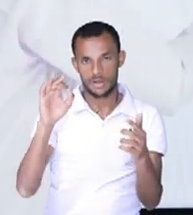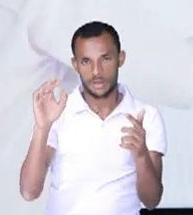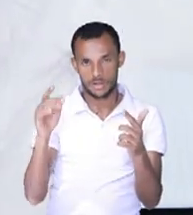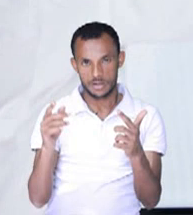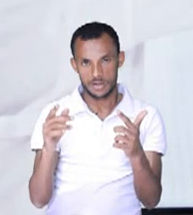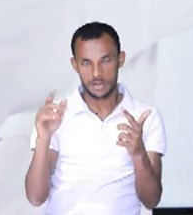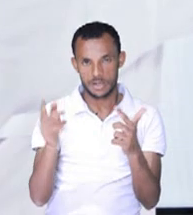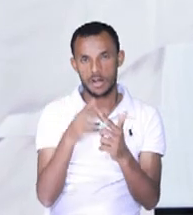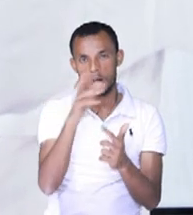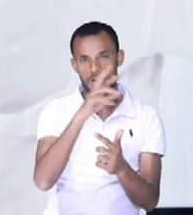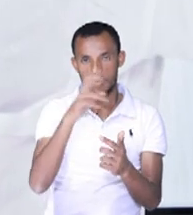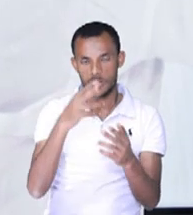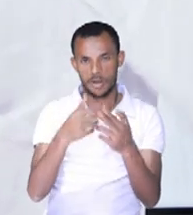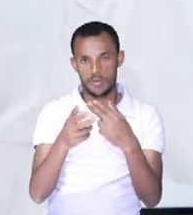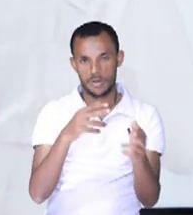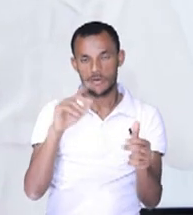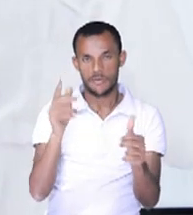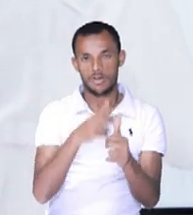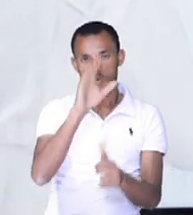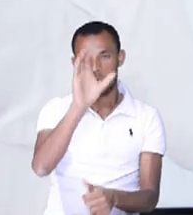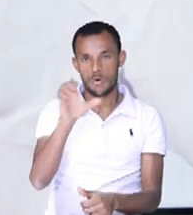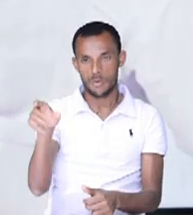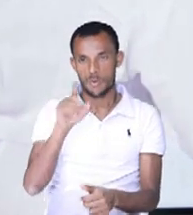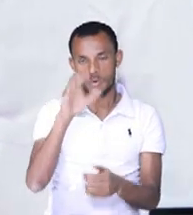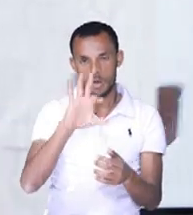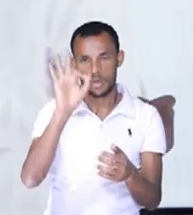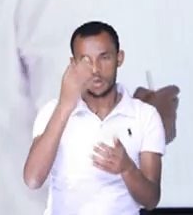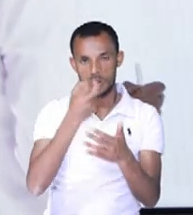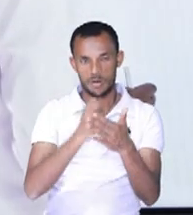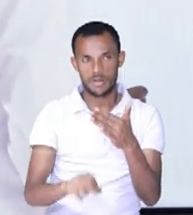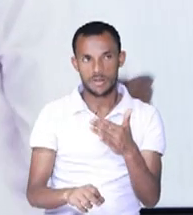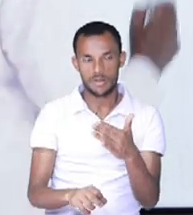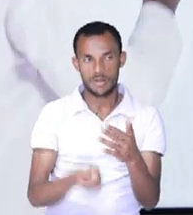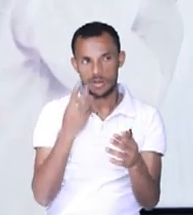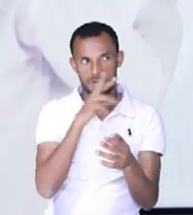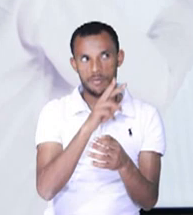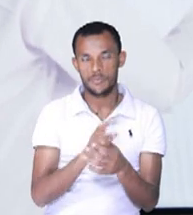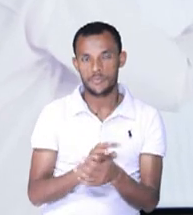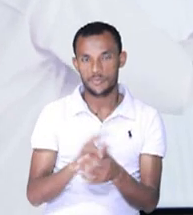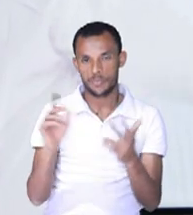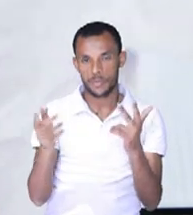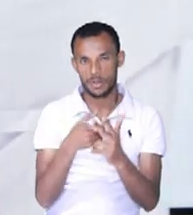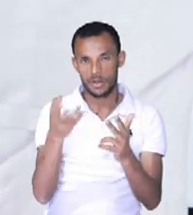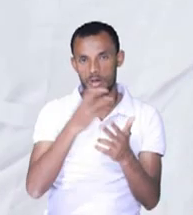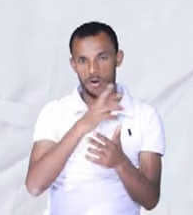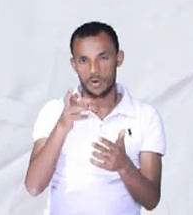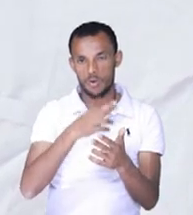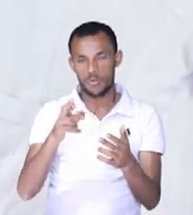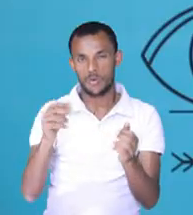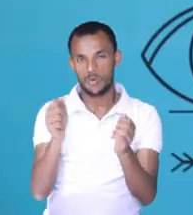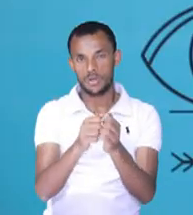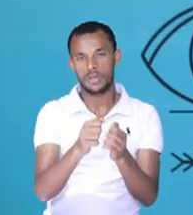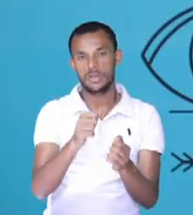Second row, when it is multiplied by the first column, you will get another result, which will be written there. Second row with the